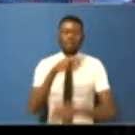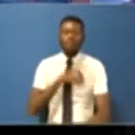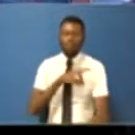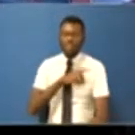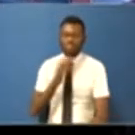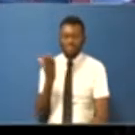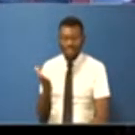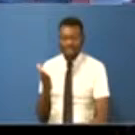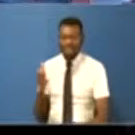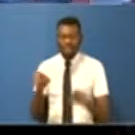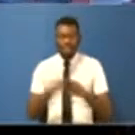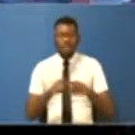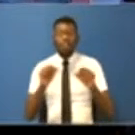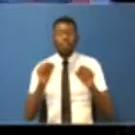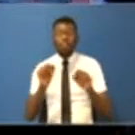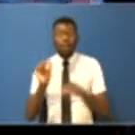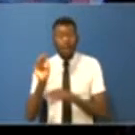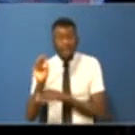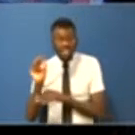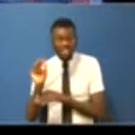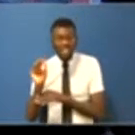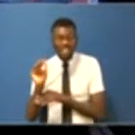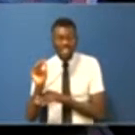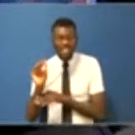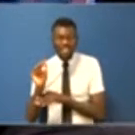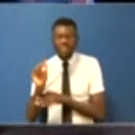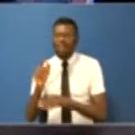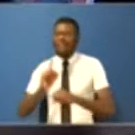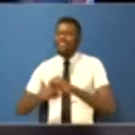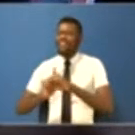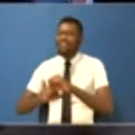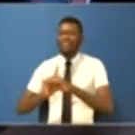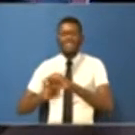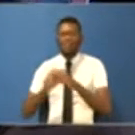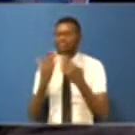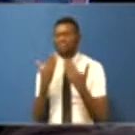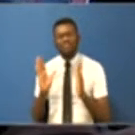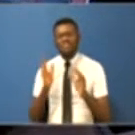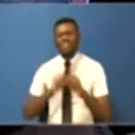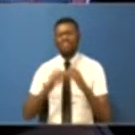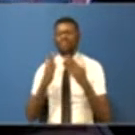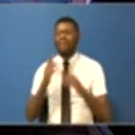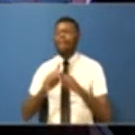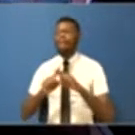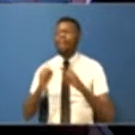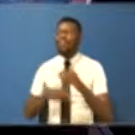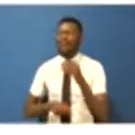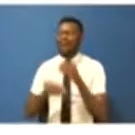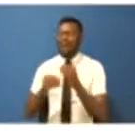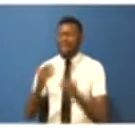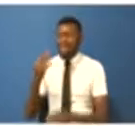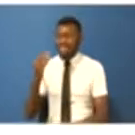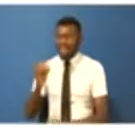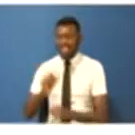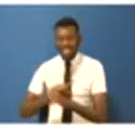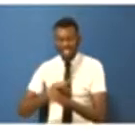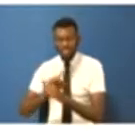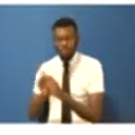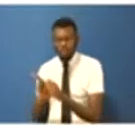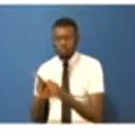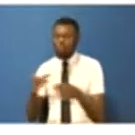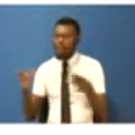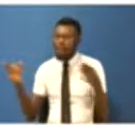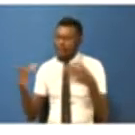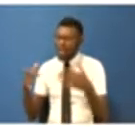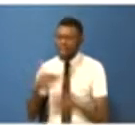happening then it's about to we ask them to you up but know me add you 30 seconds to be clear on that yes